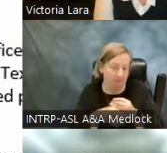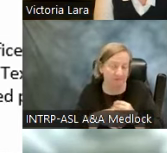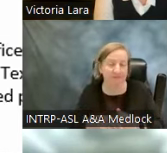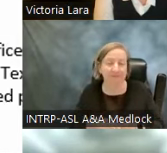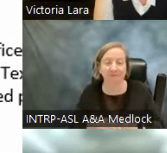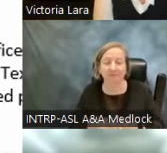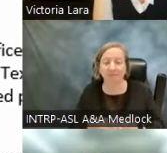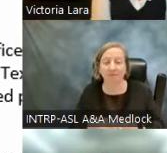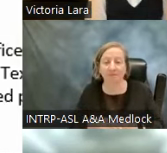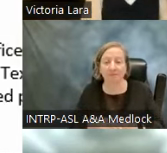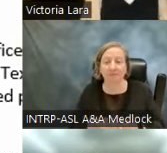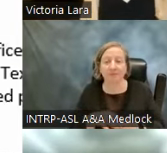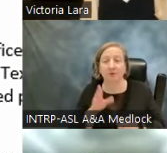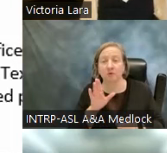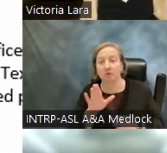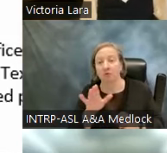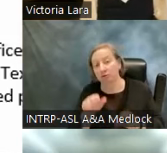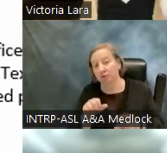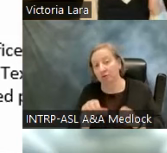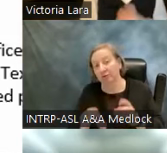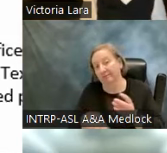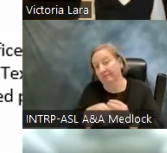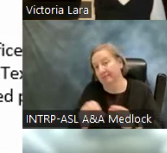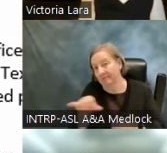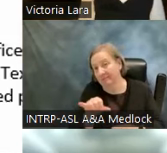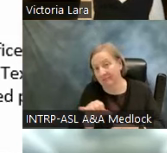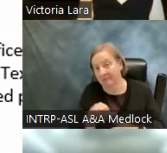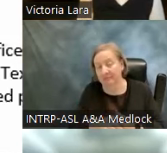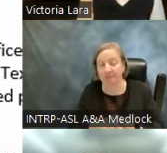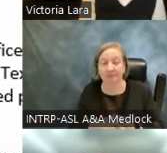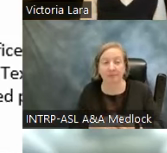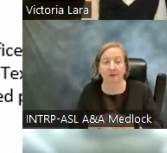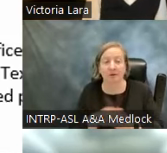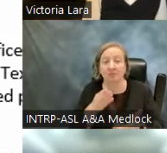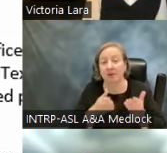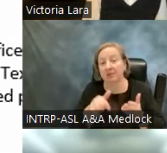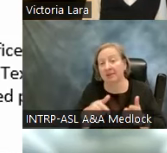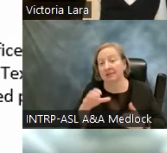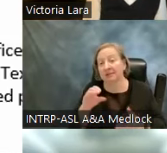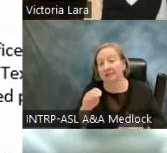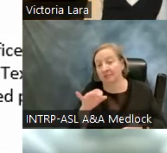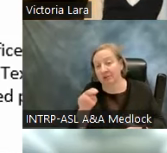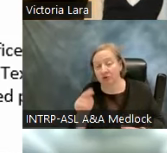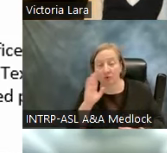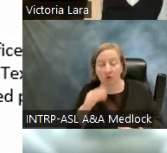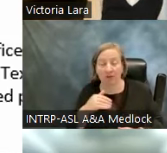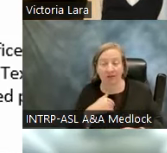and yours could do that too. It is likely that this commission will have